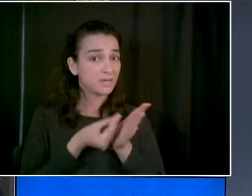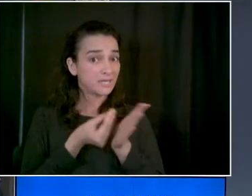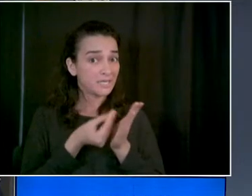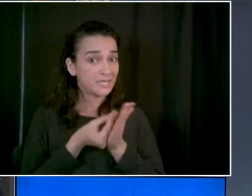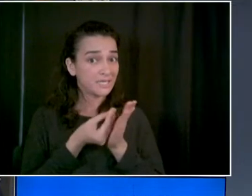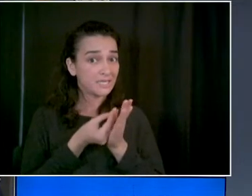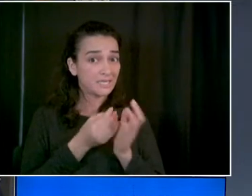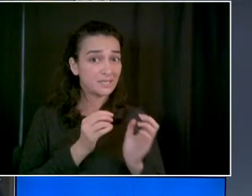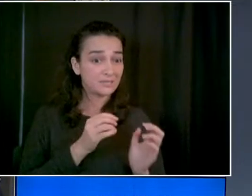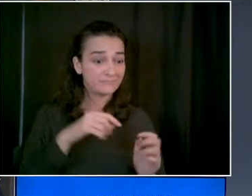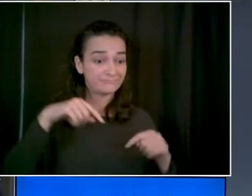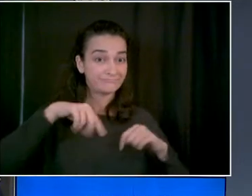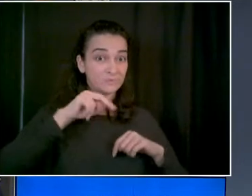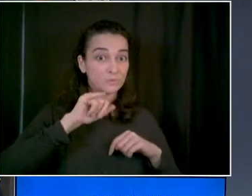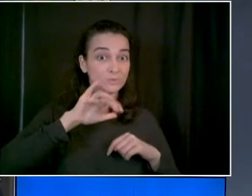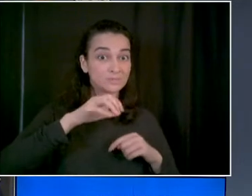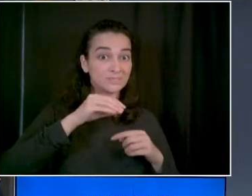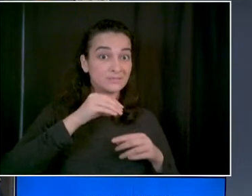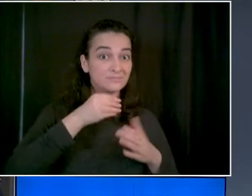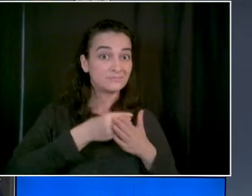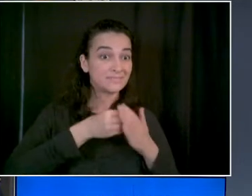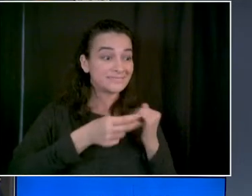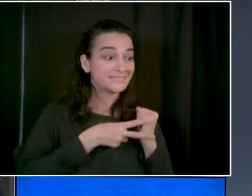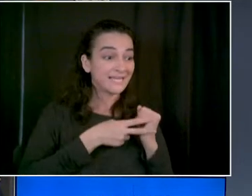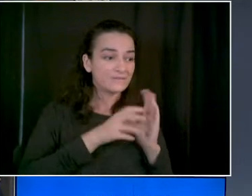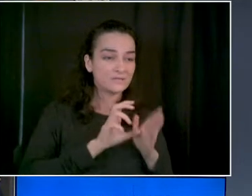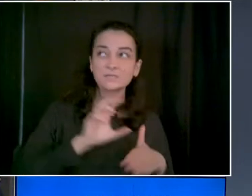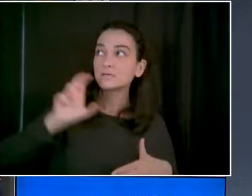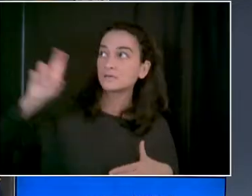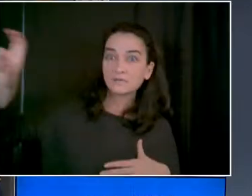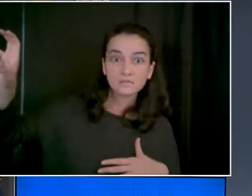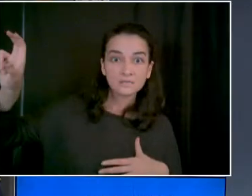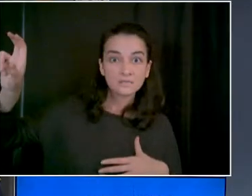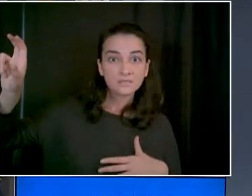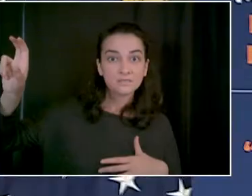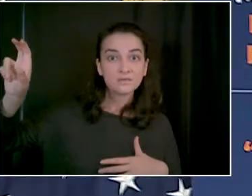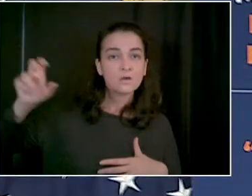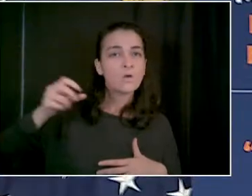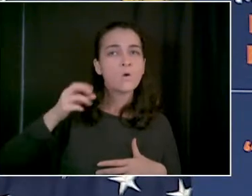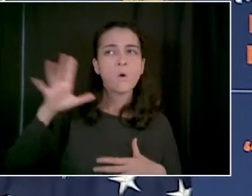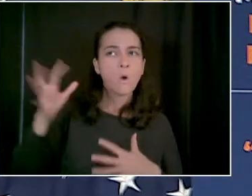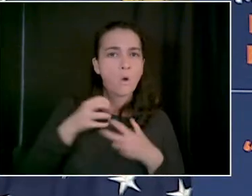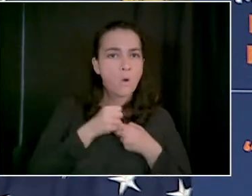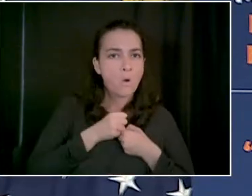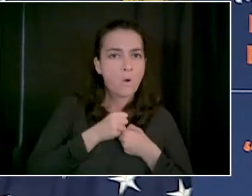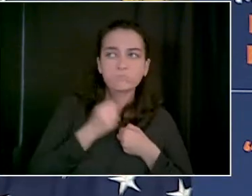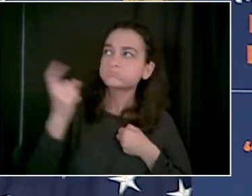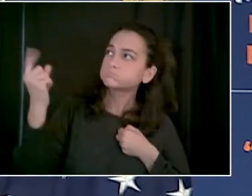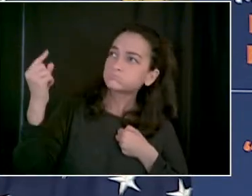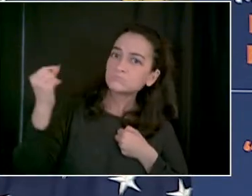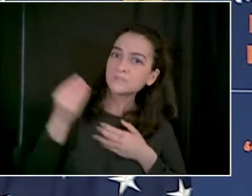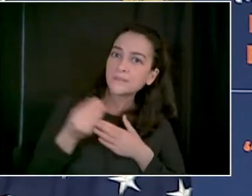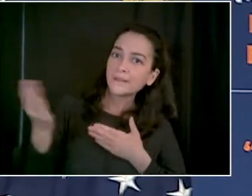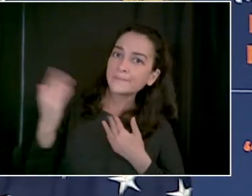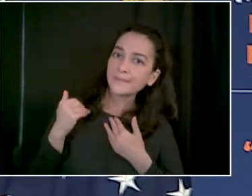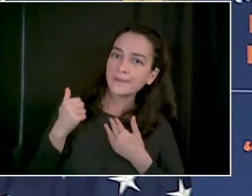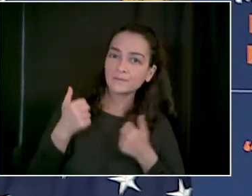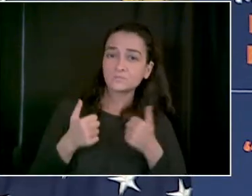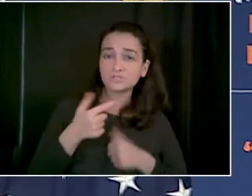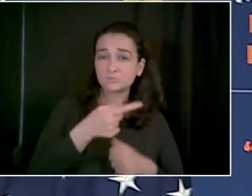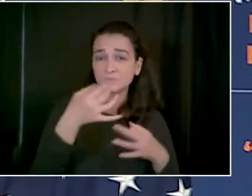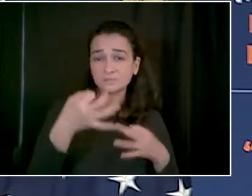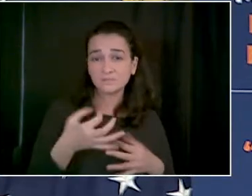these other candidates have mentioned? First of all, those candidates don't really understand the process,